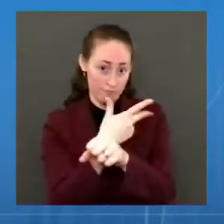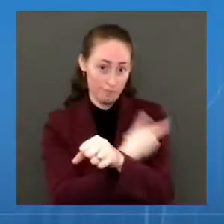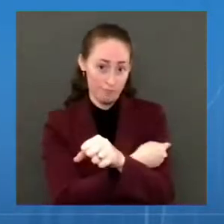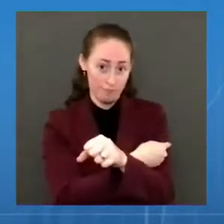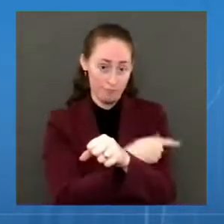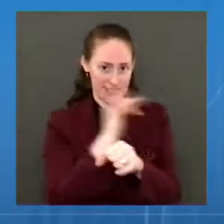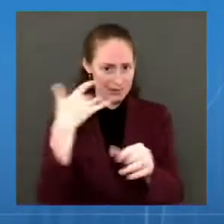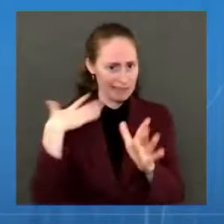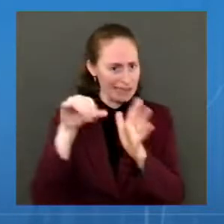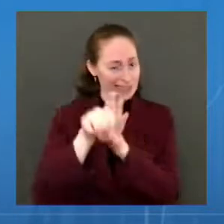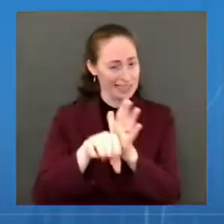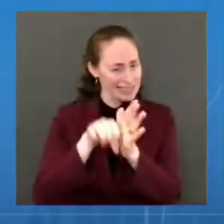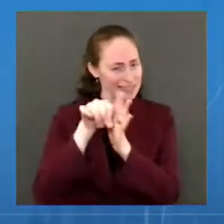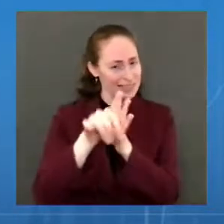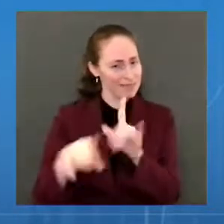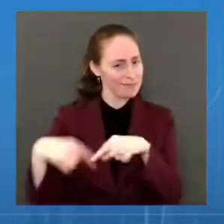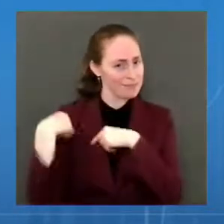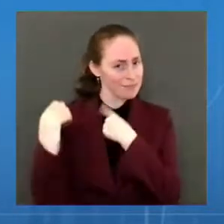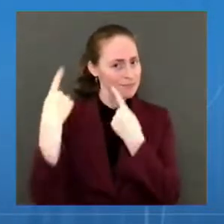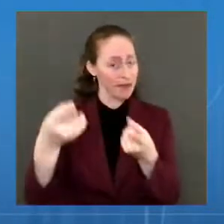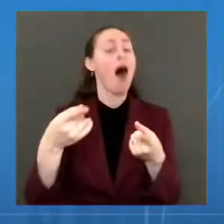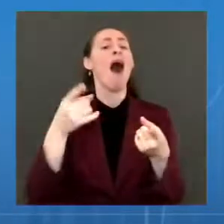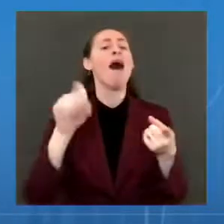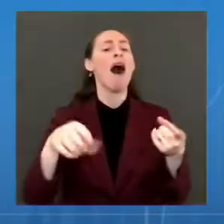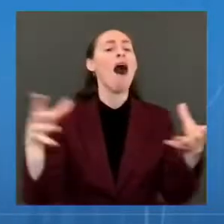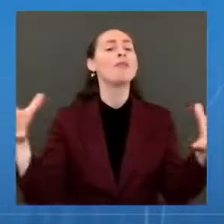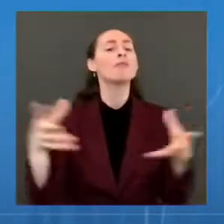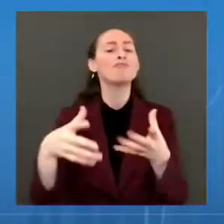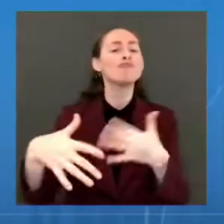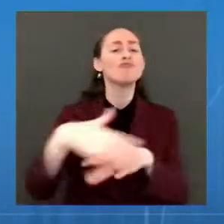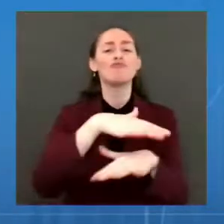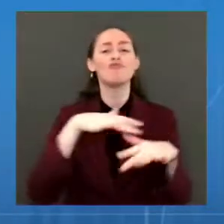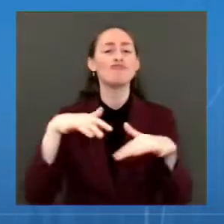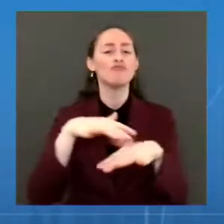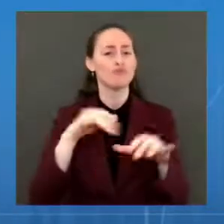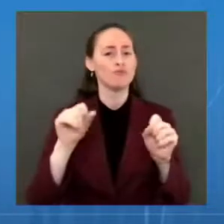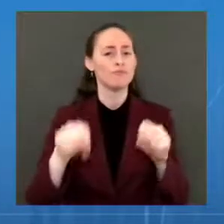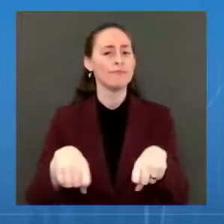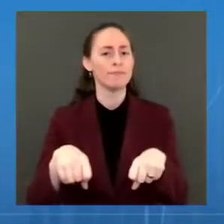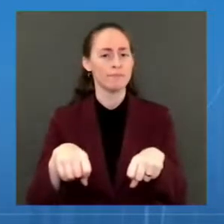very different because we actually have the tools to prevent the vast majority of cases.